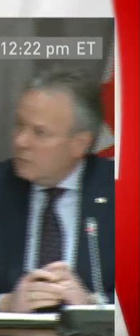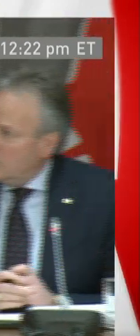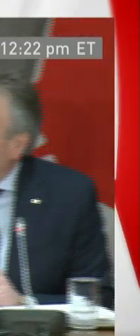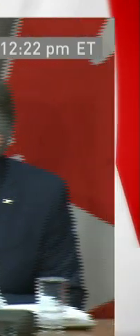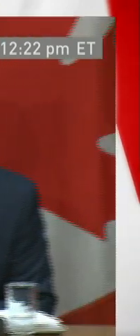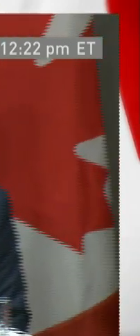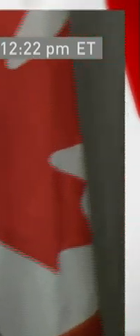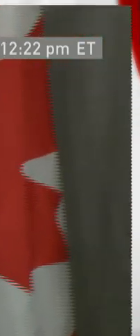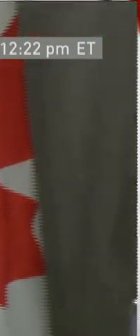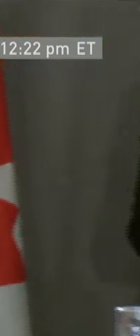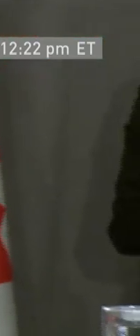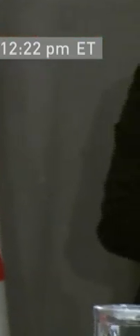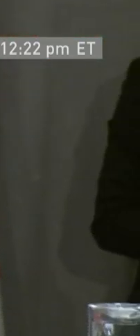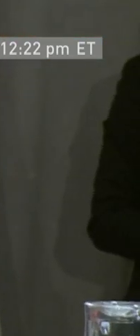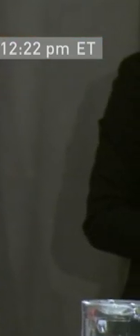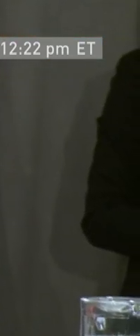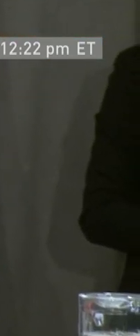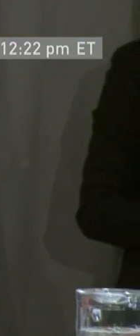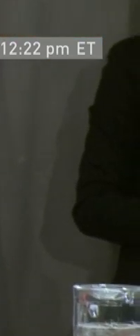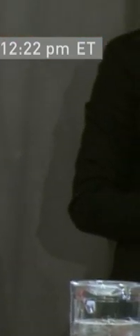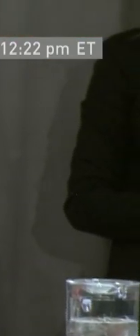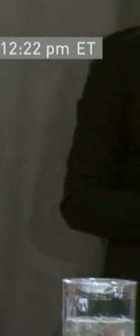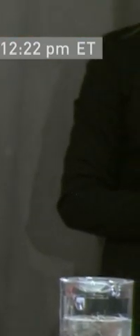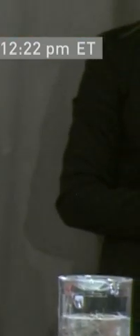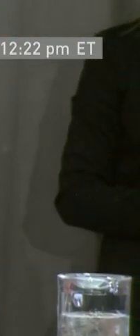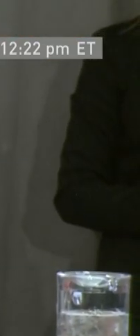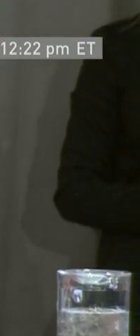So, sorry.